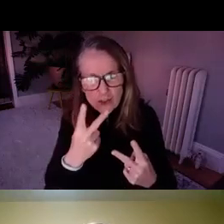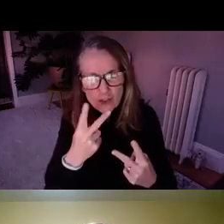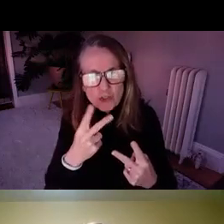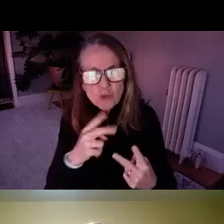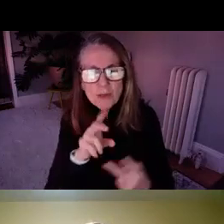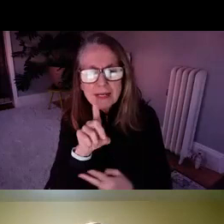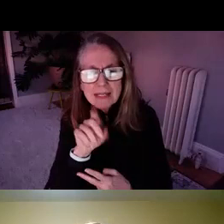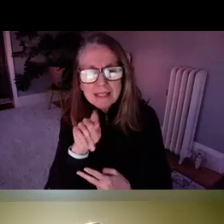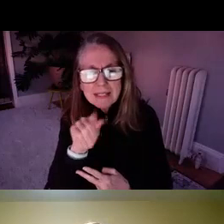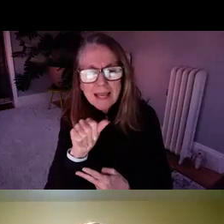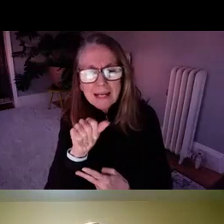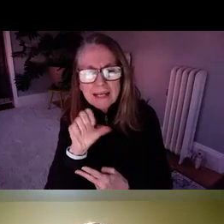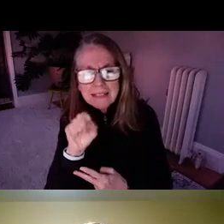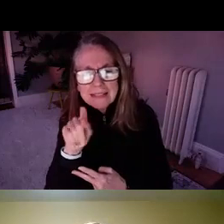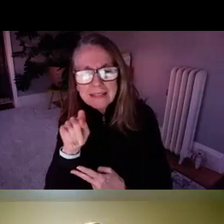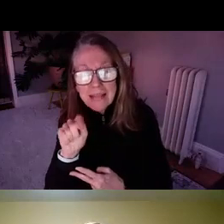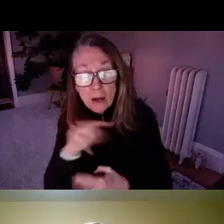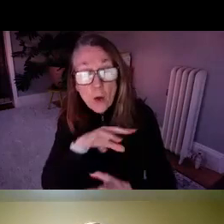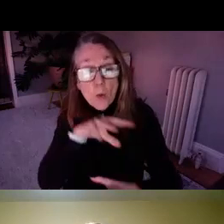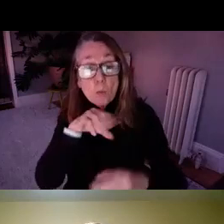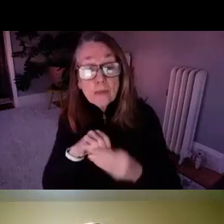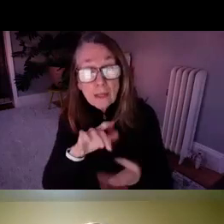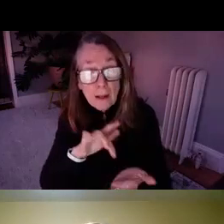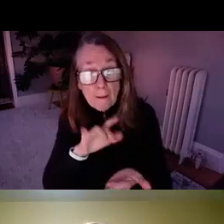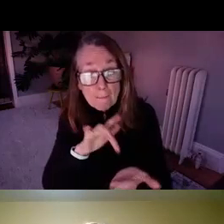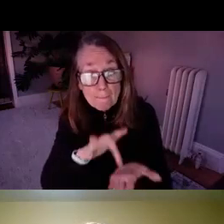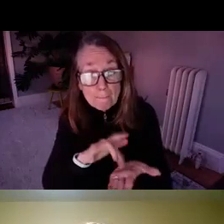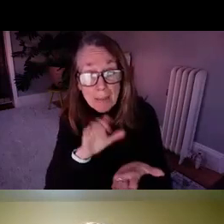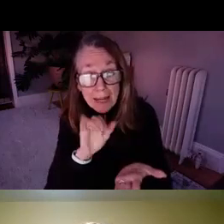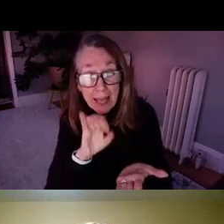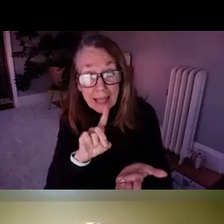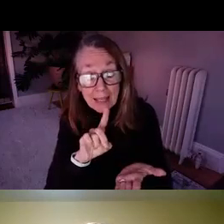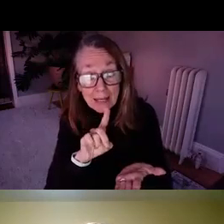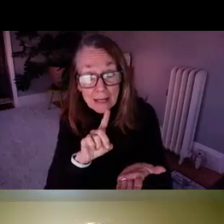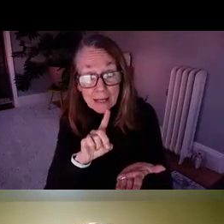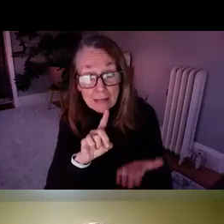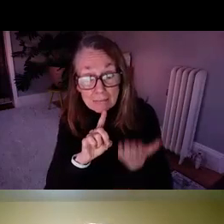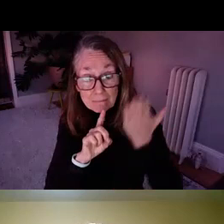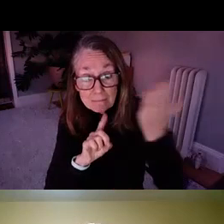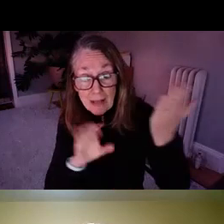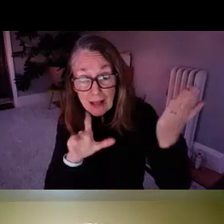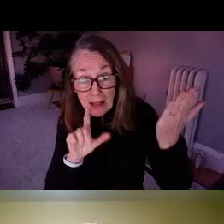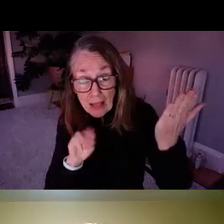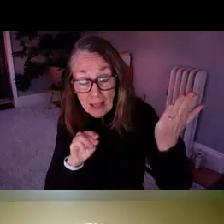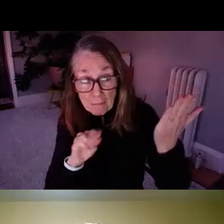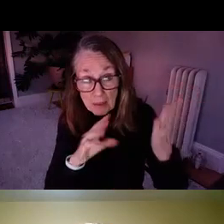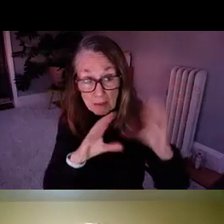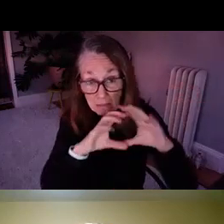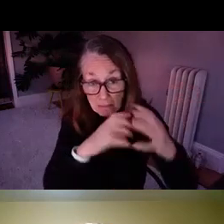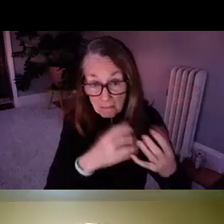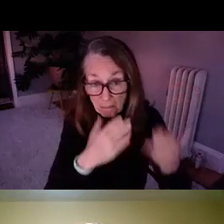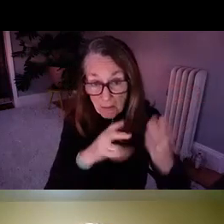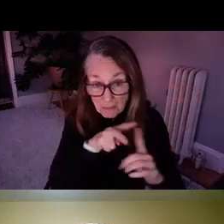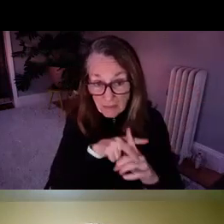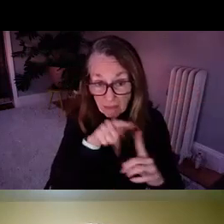claims data, I'd like to do a little bit more digging and see what we have that would be relevant for this group.